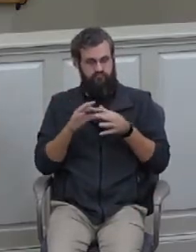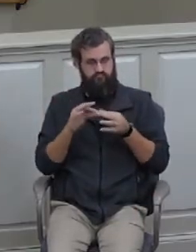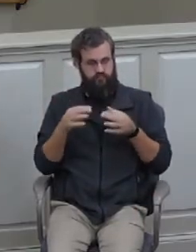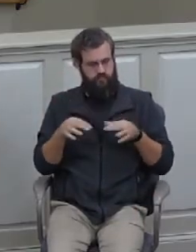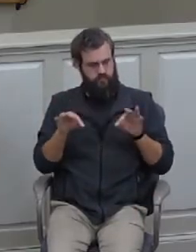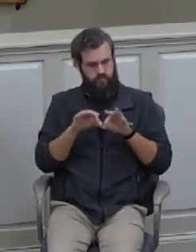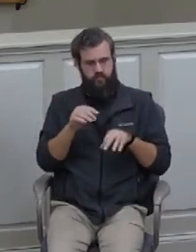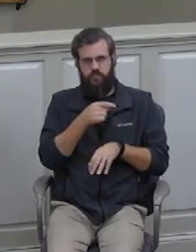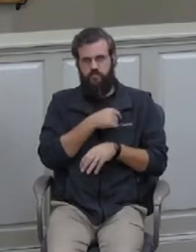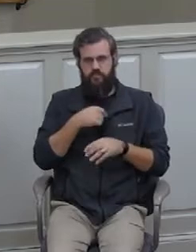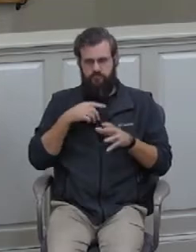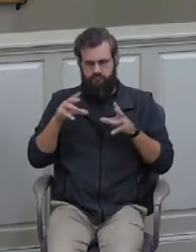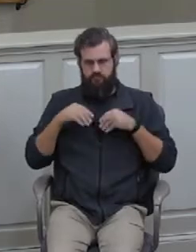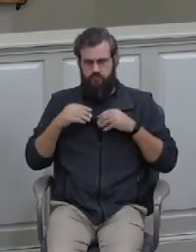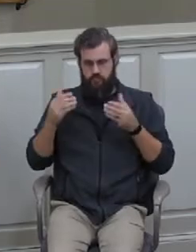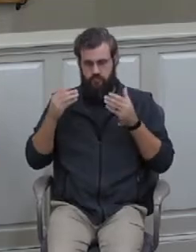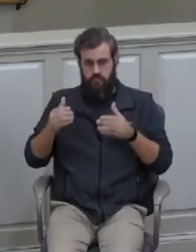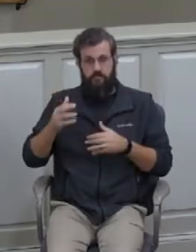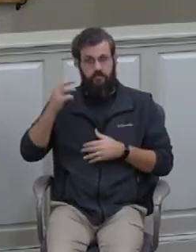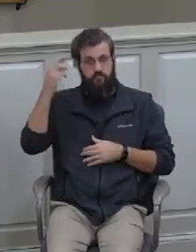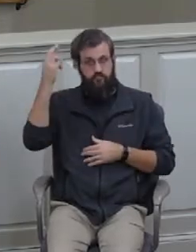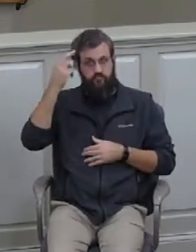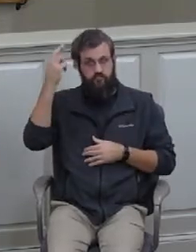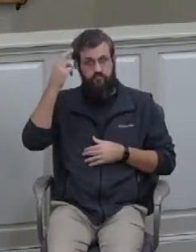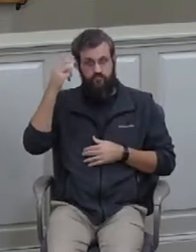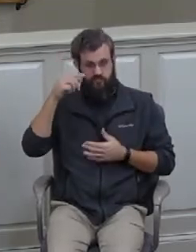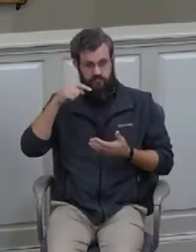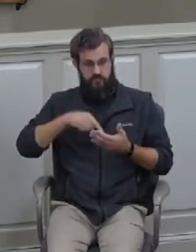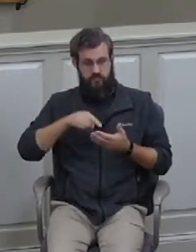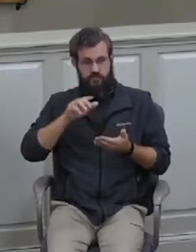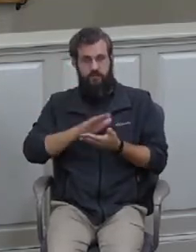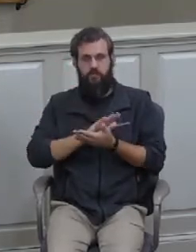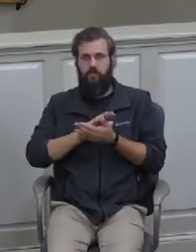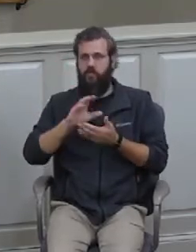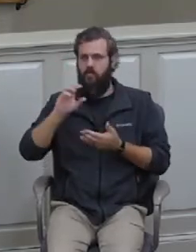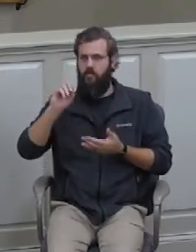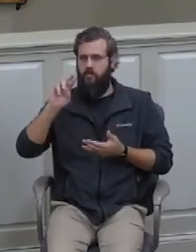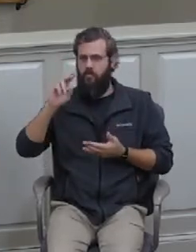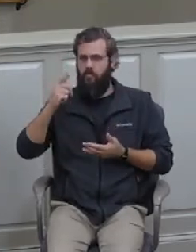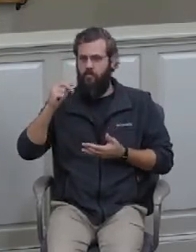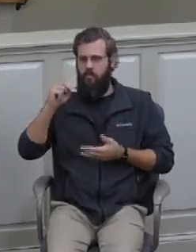but realizing that this is a organic document and we can go back